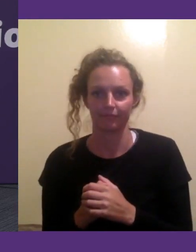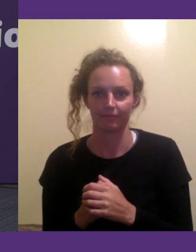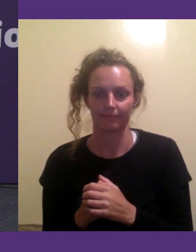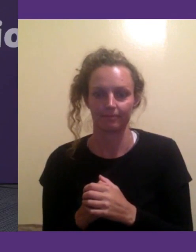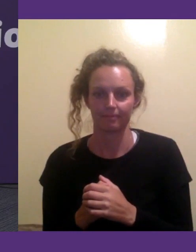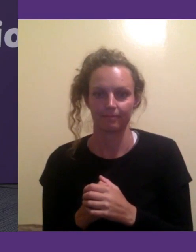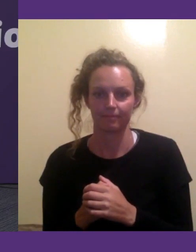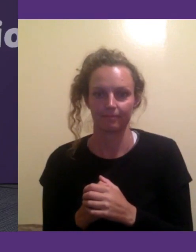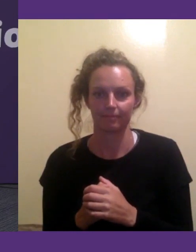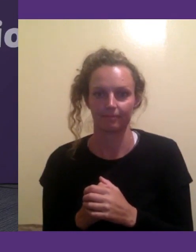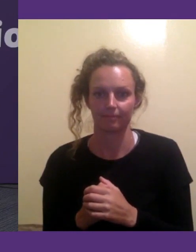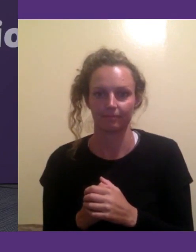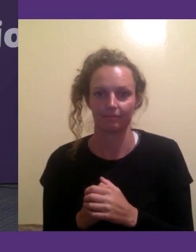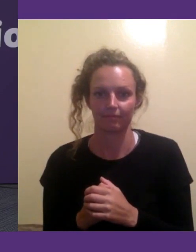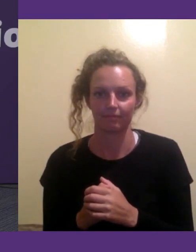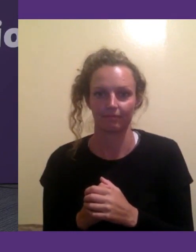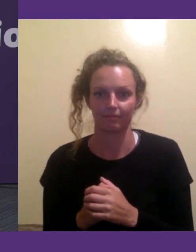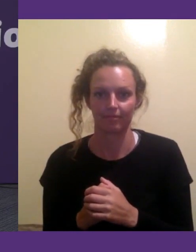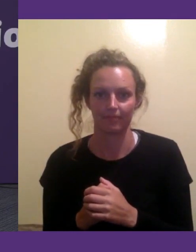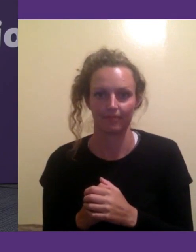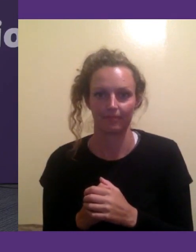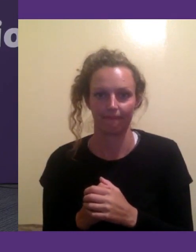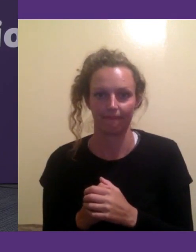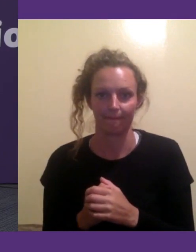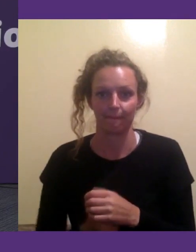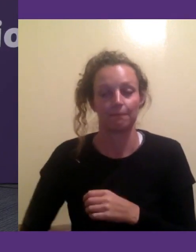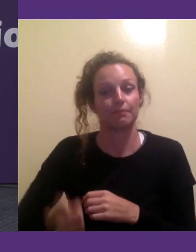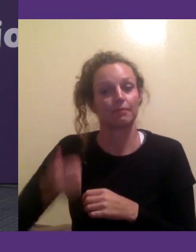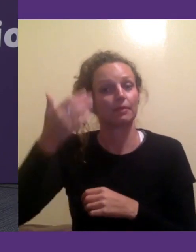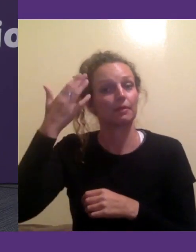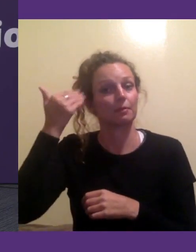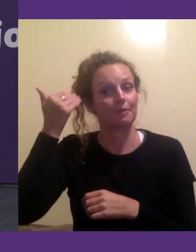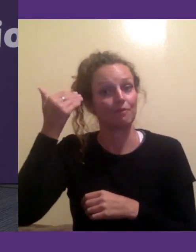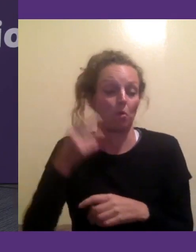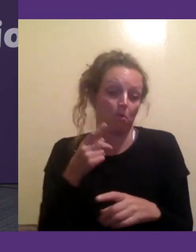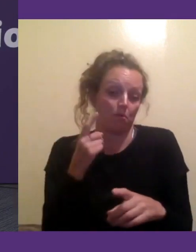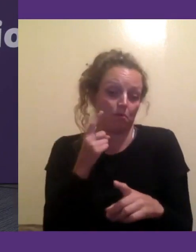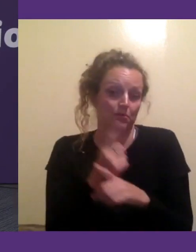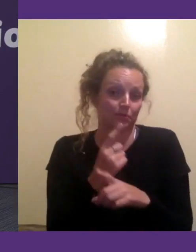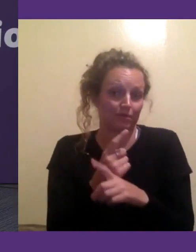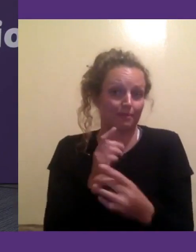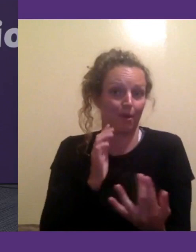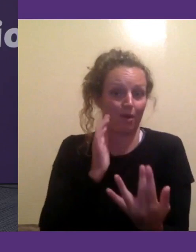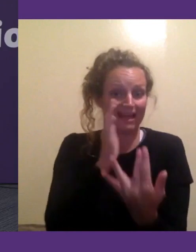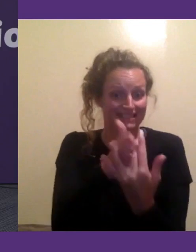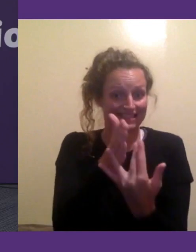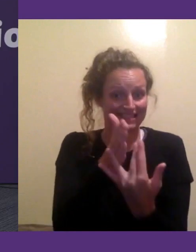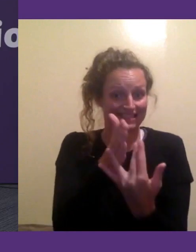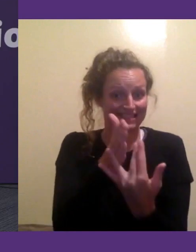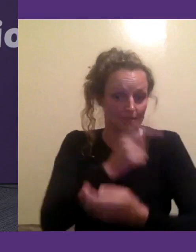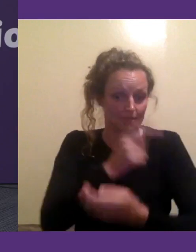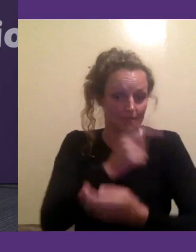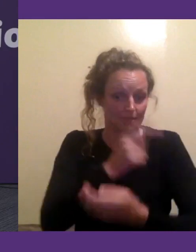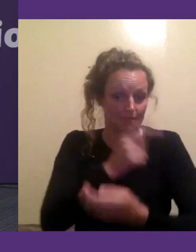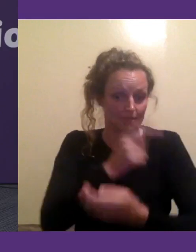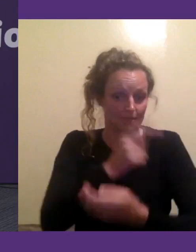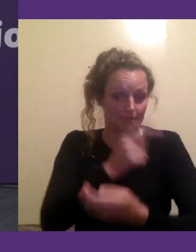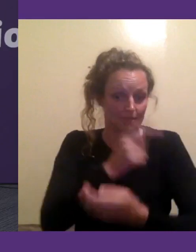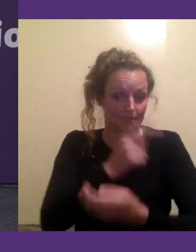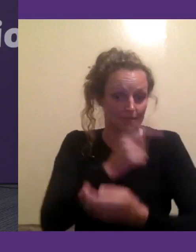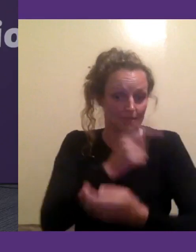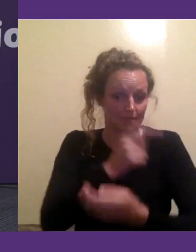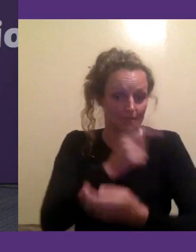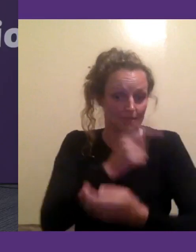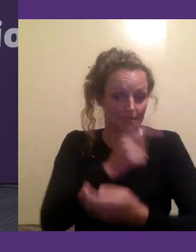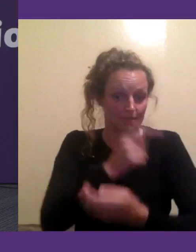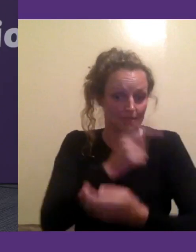we were talking about accessibility coming from two directions. So there's the mainstream features being developed that we can make use of. That's a brilliant example. And then the accessibility